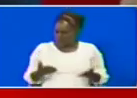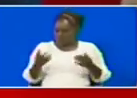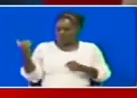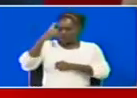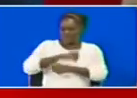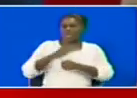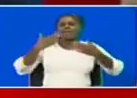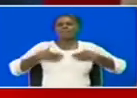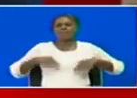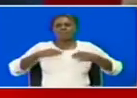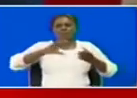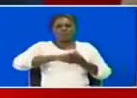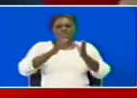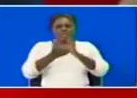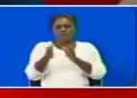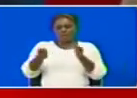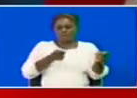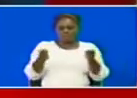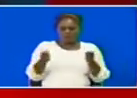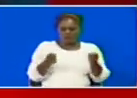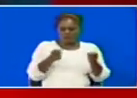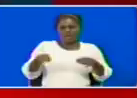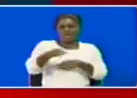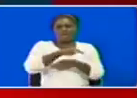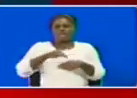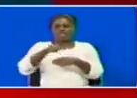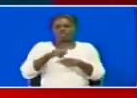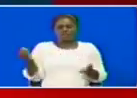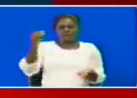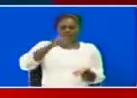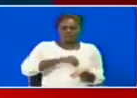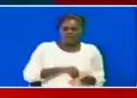the people became the rulers of this nation